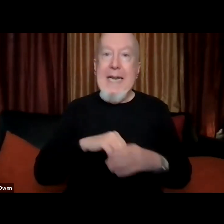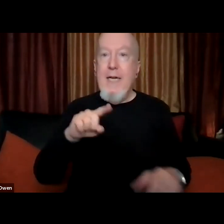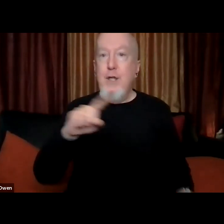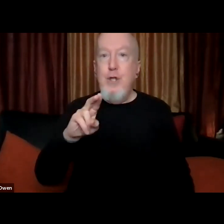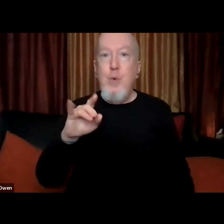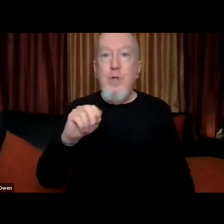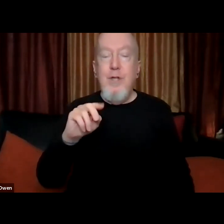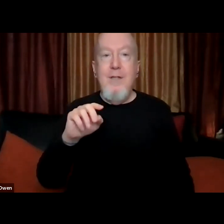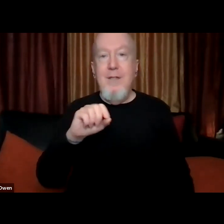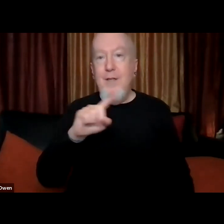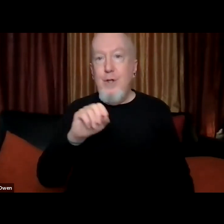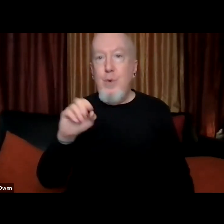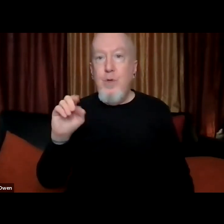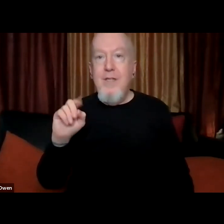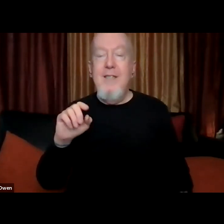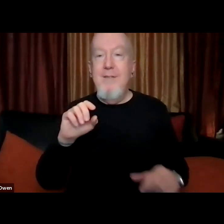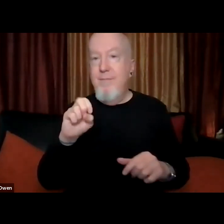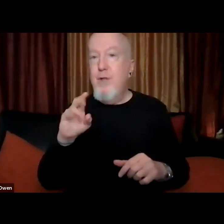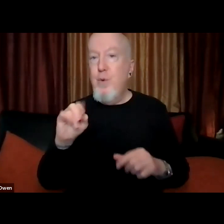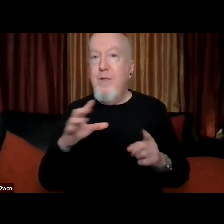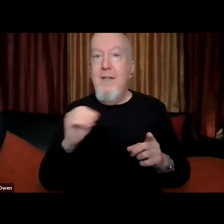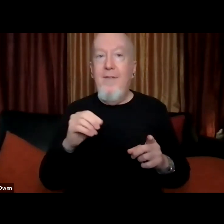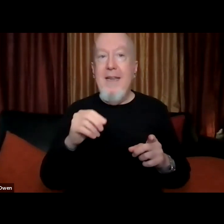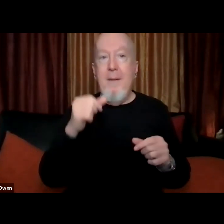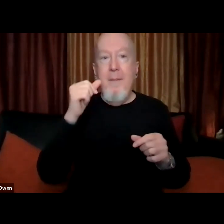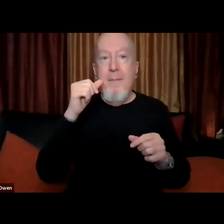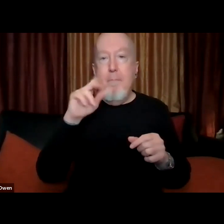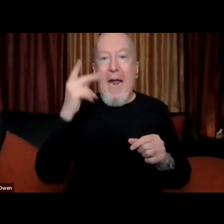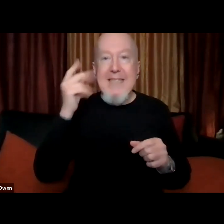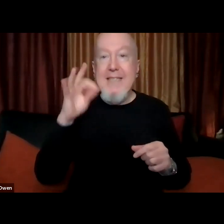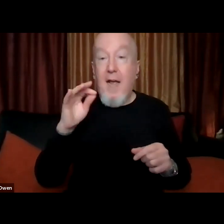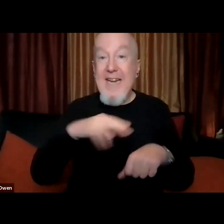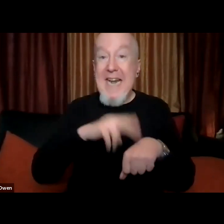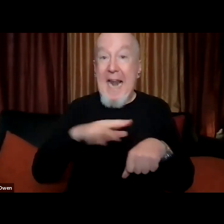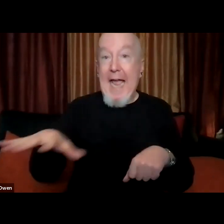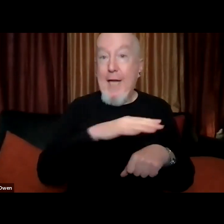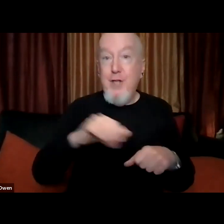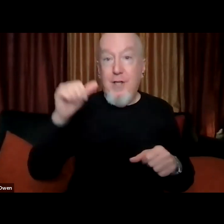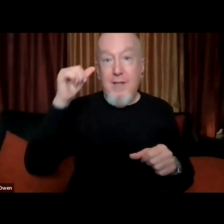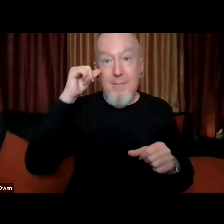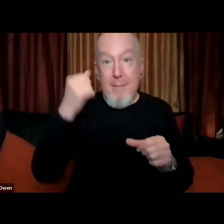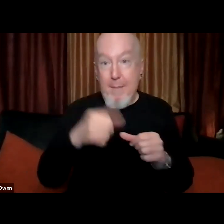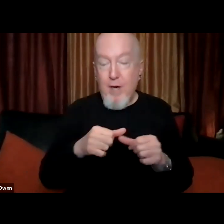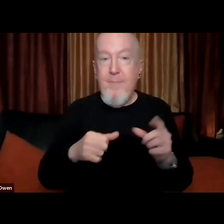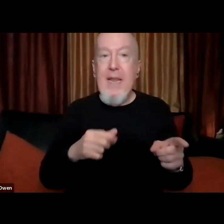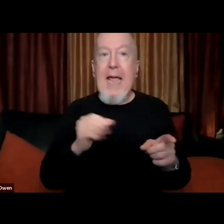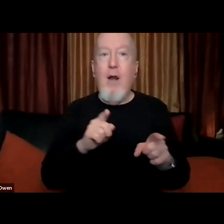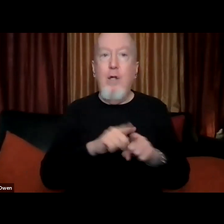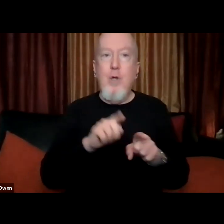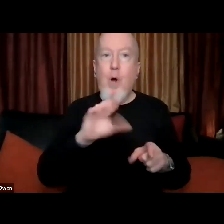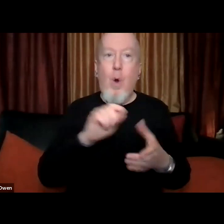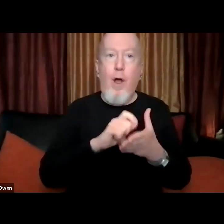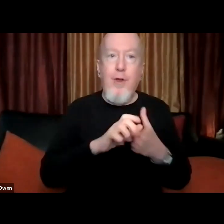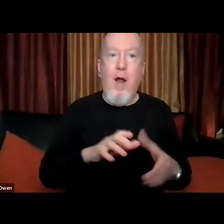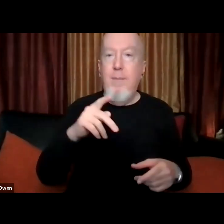and the cultural politics of memory and she is a co-editor of precarity and belonging